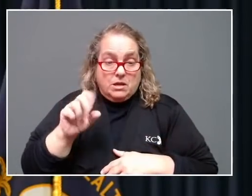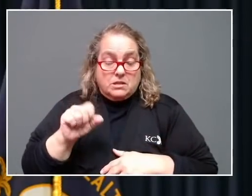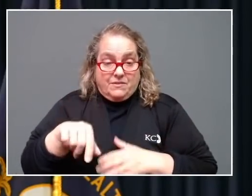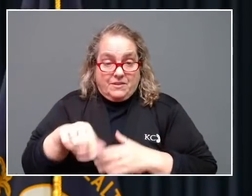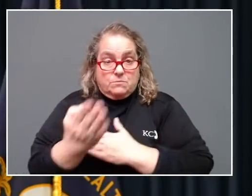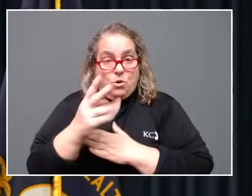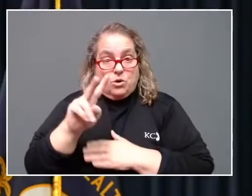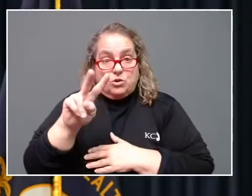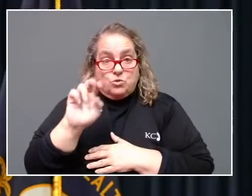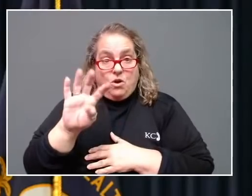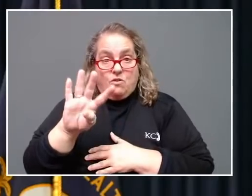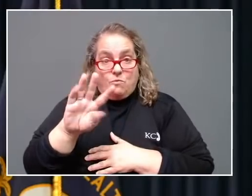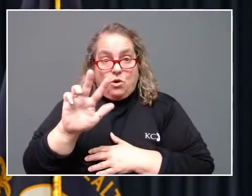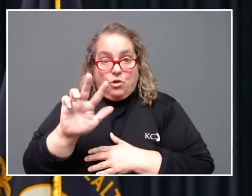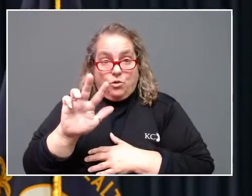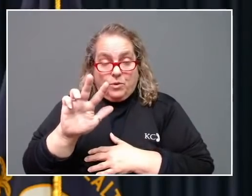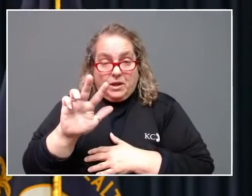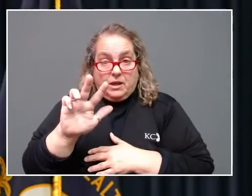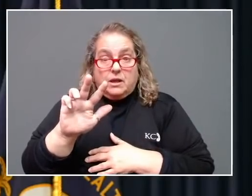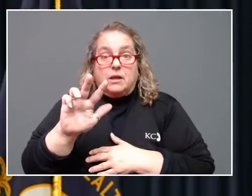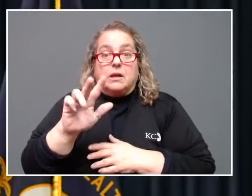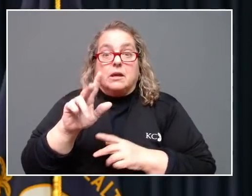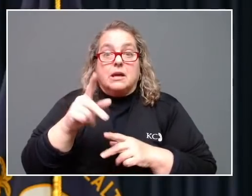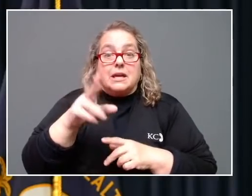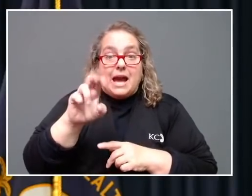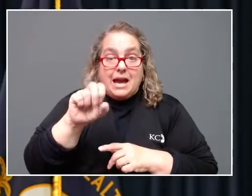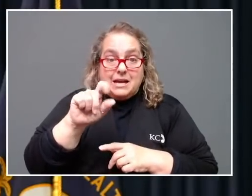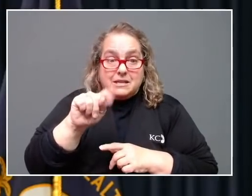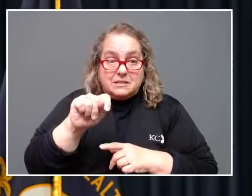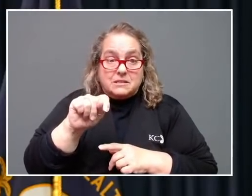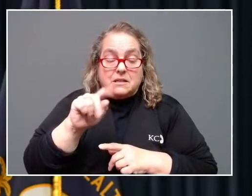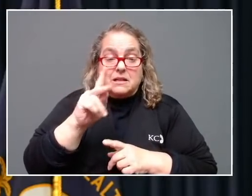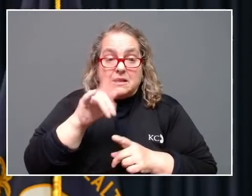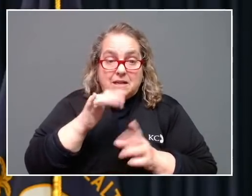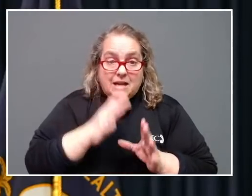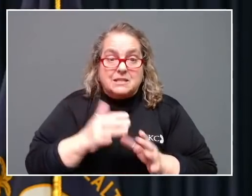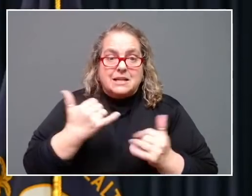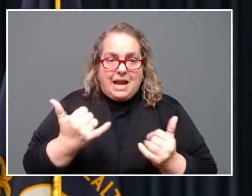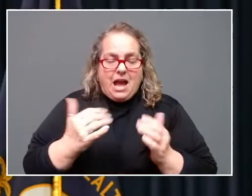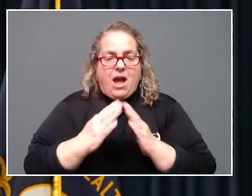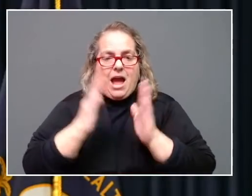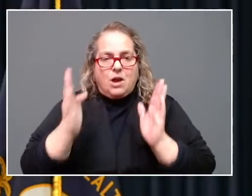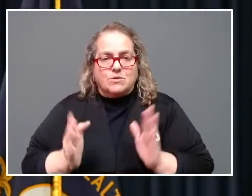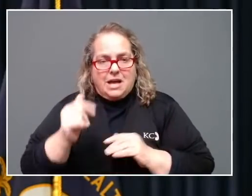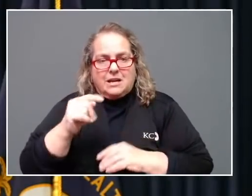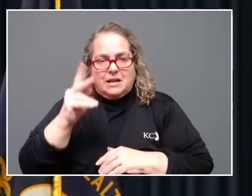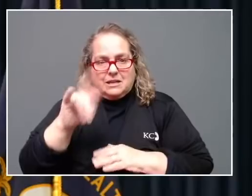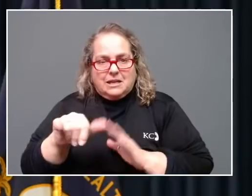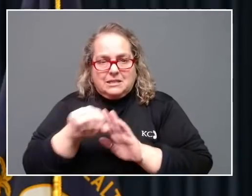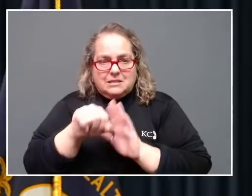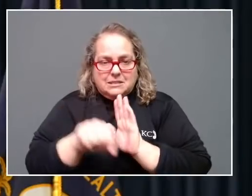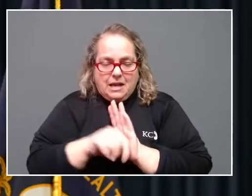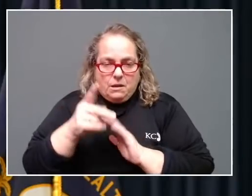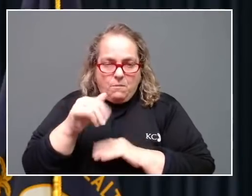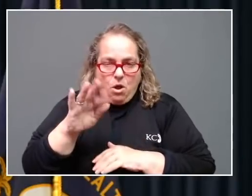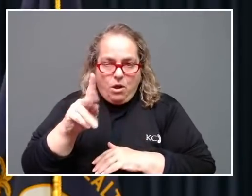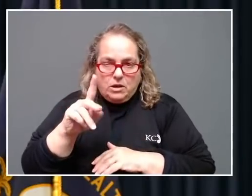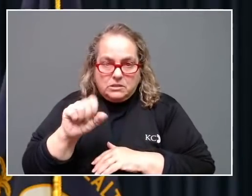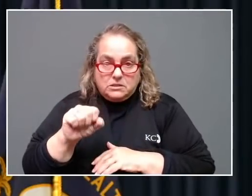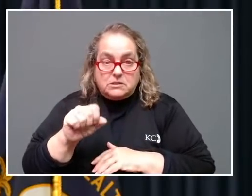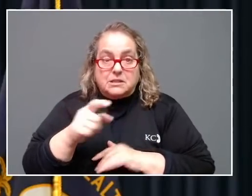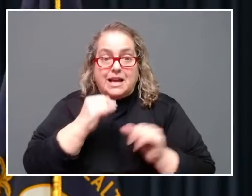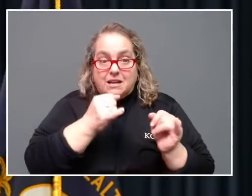243 displaced guests, displaced Kentuckians are being housed at Kentucky State Parks. The individuals and their families are